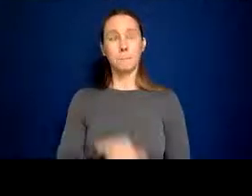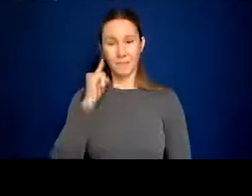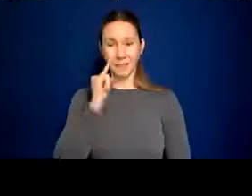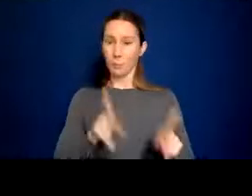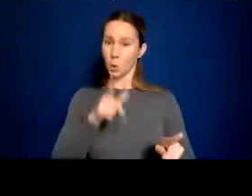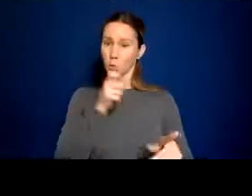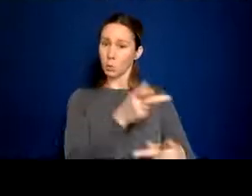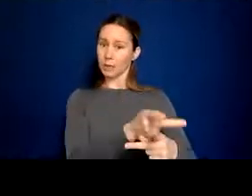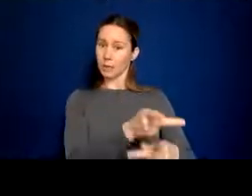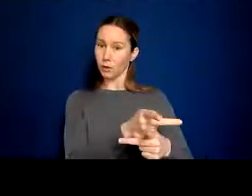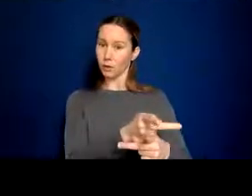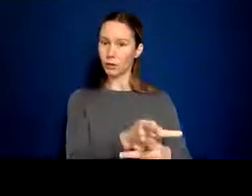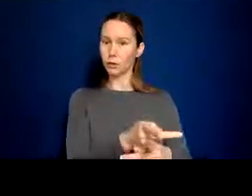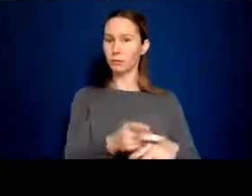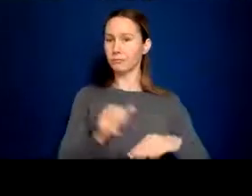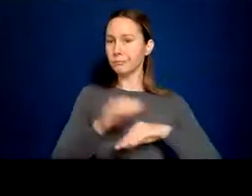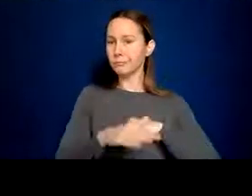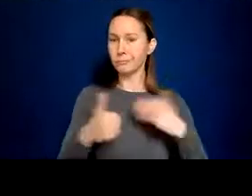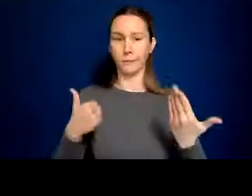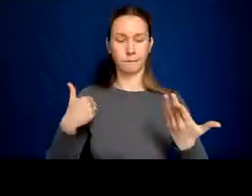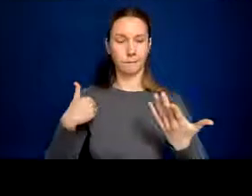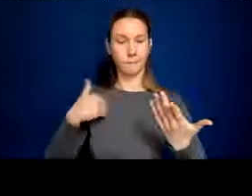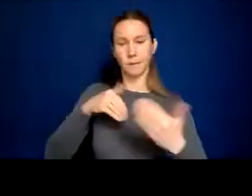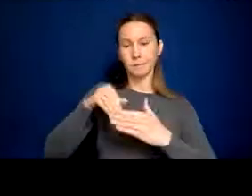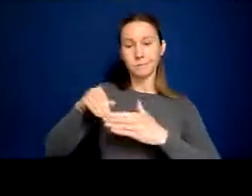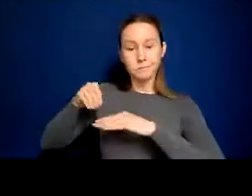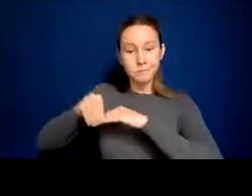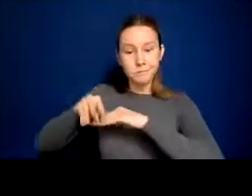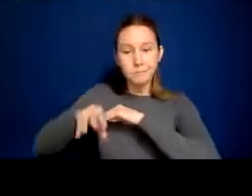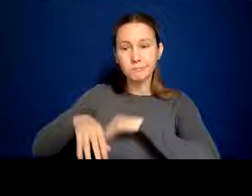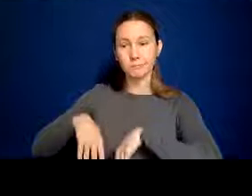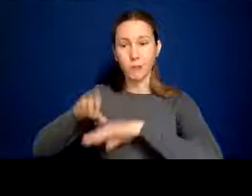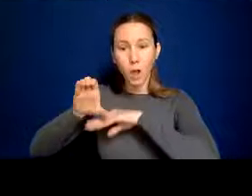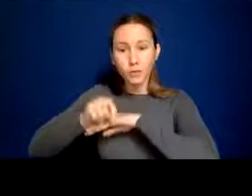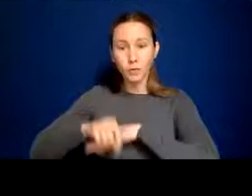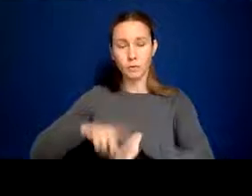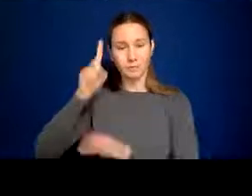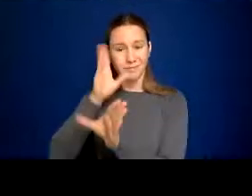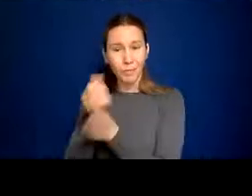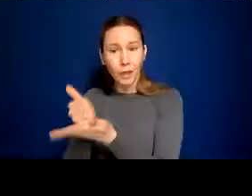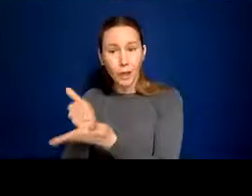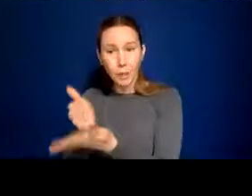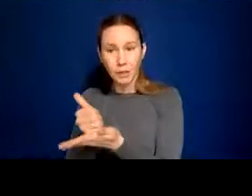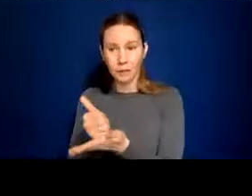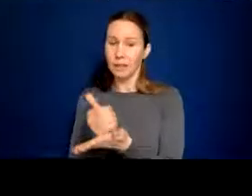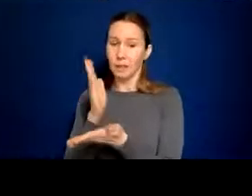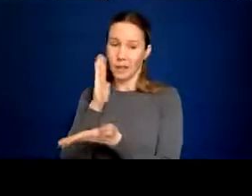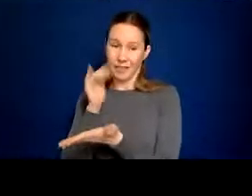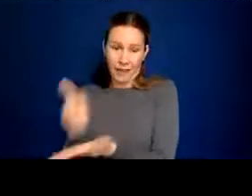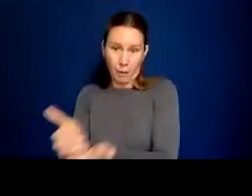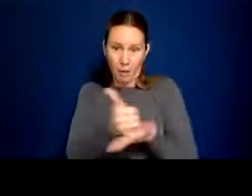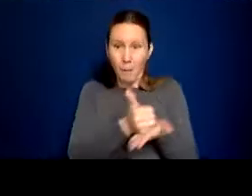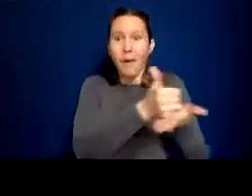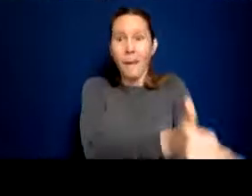caregivers to get some counseling, to get psychotherapy. This is very important. There's good evidence that this makes a big difference.